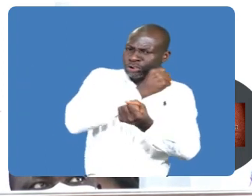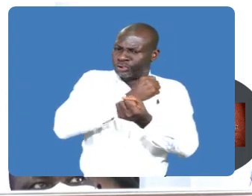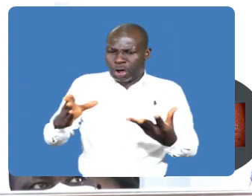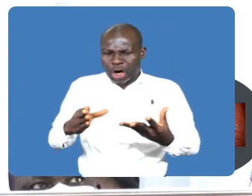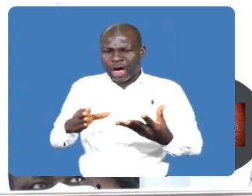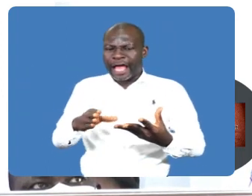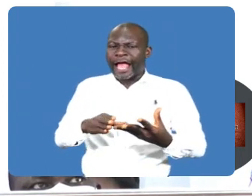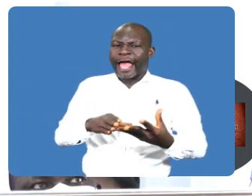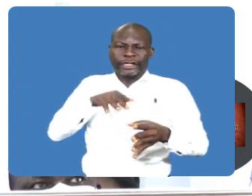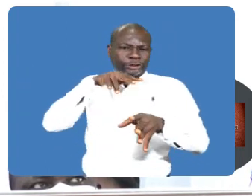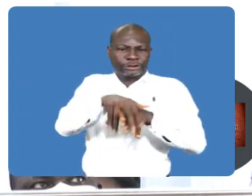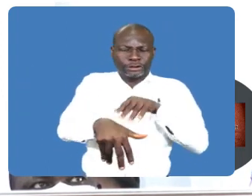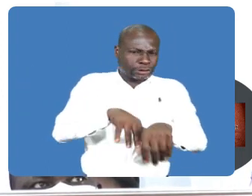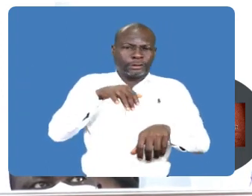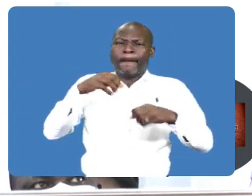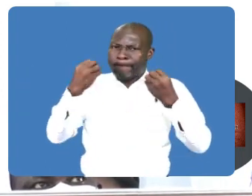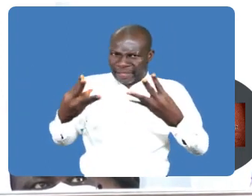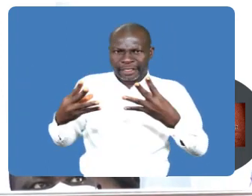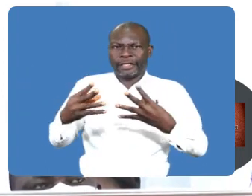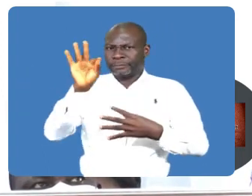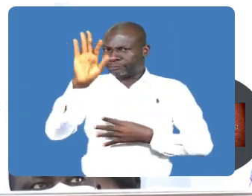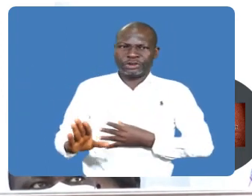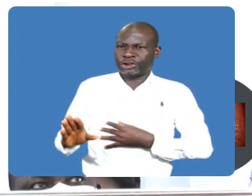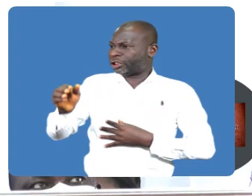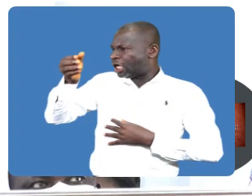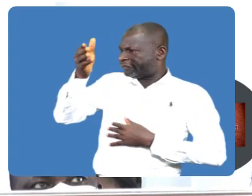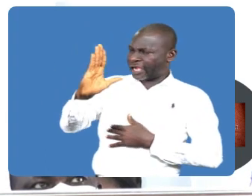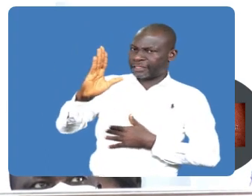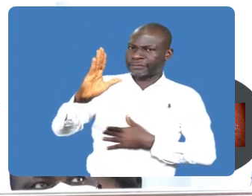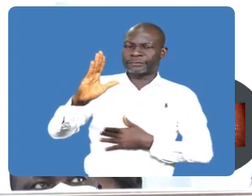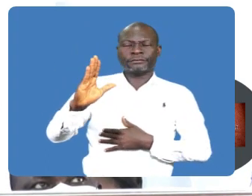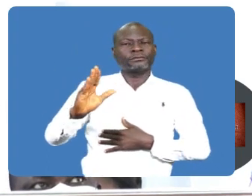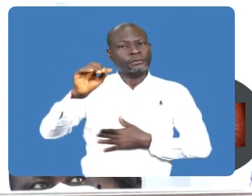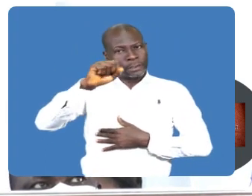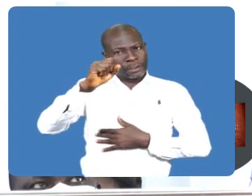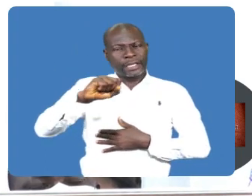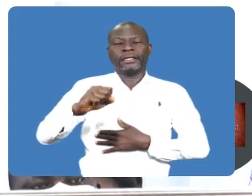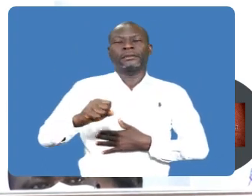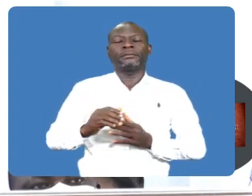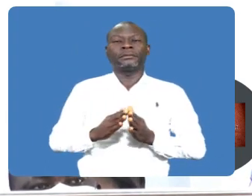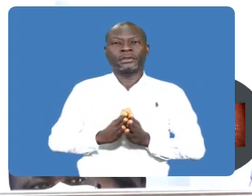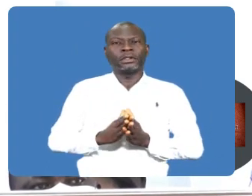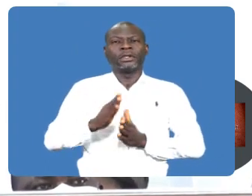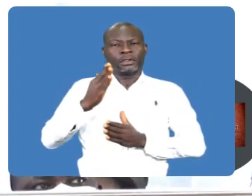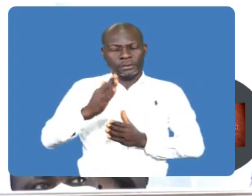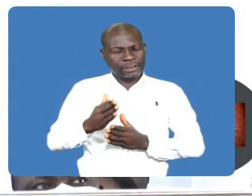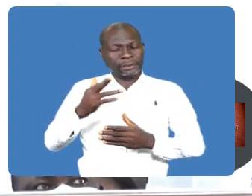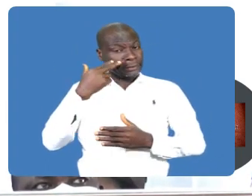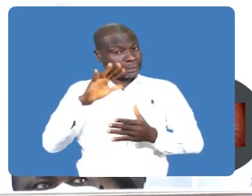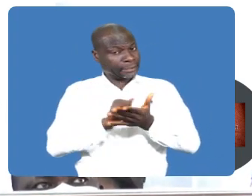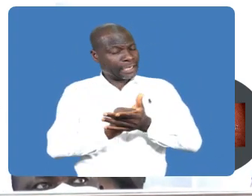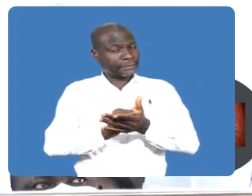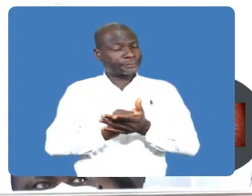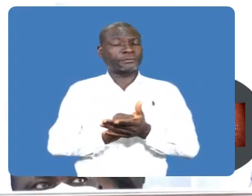to dupe many unsuspecting seekers of God. Mr. Chairman, as